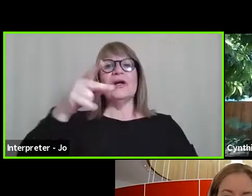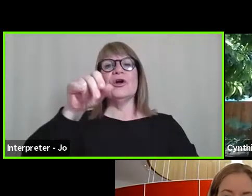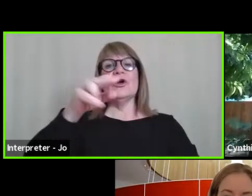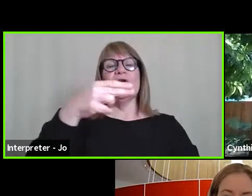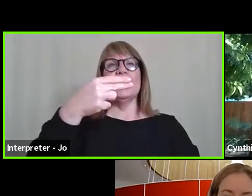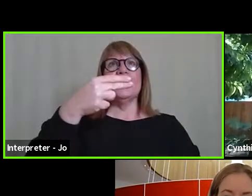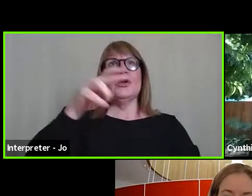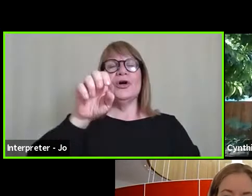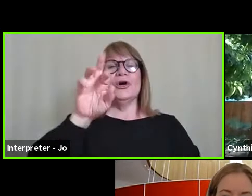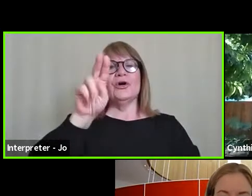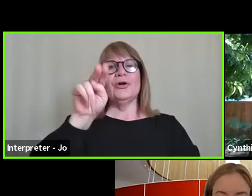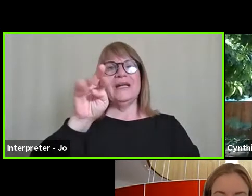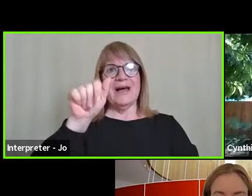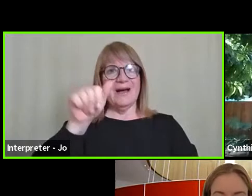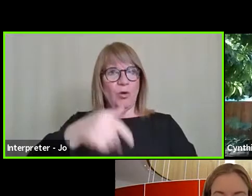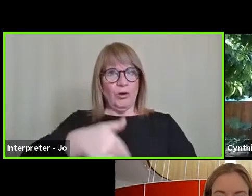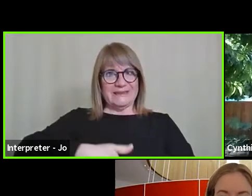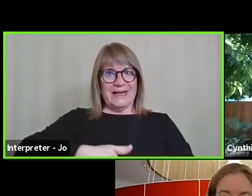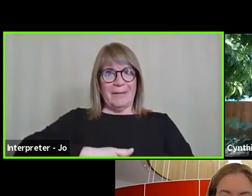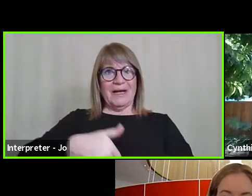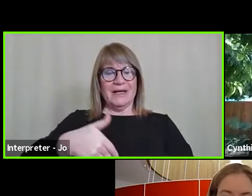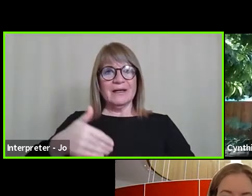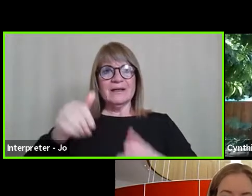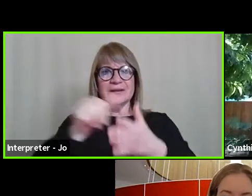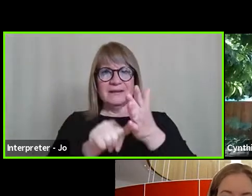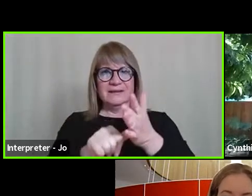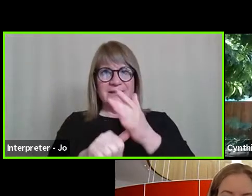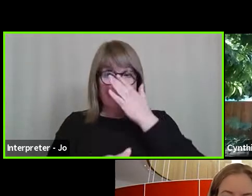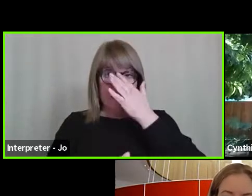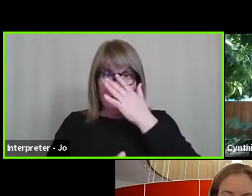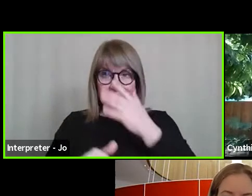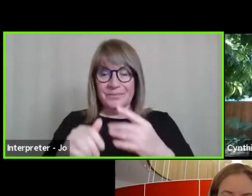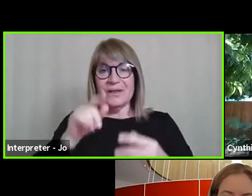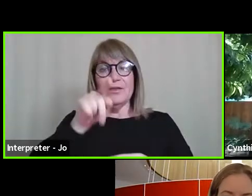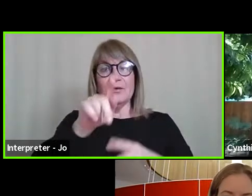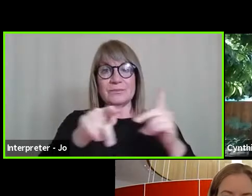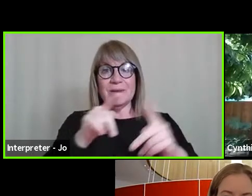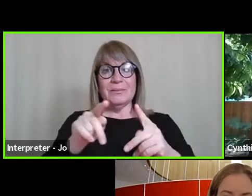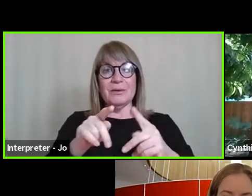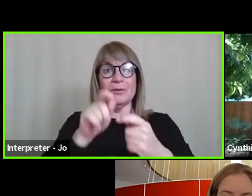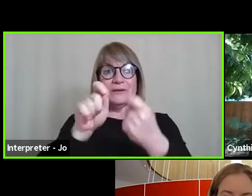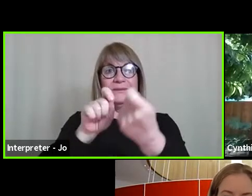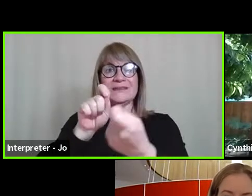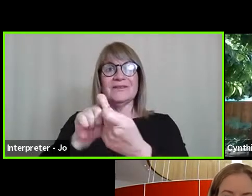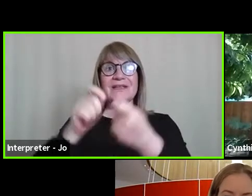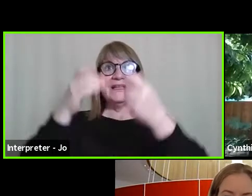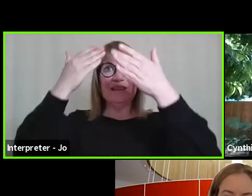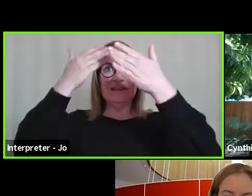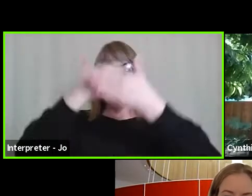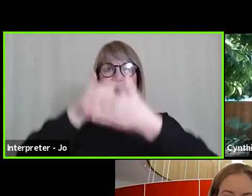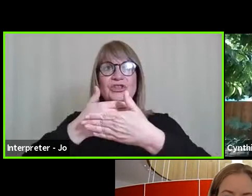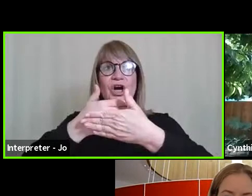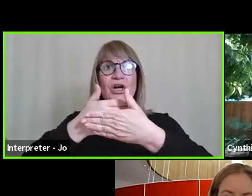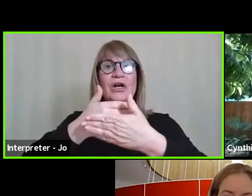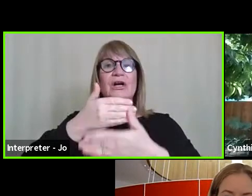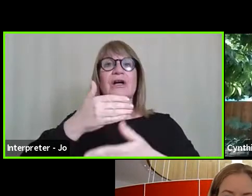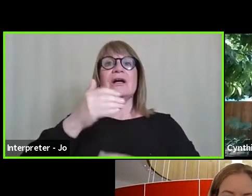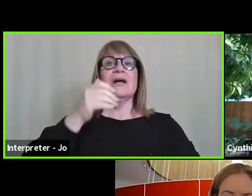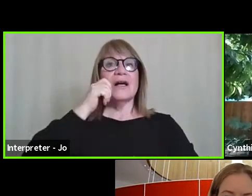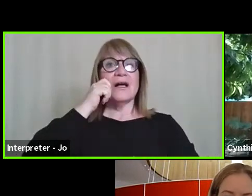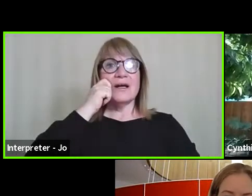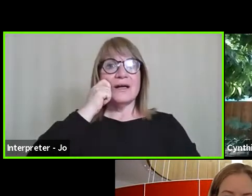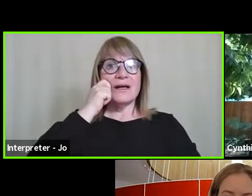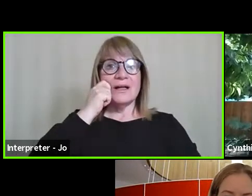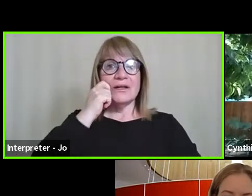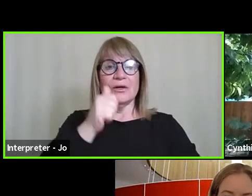people that those people were specifically darker skinned women of color um mostly black women with one